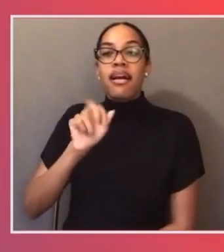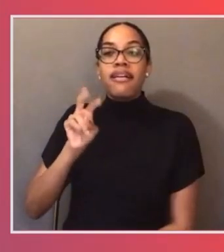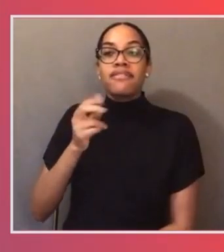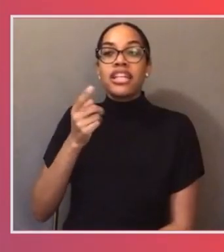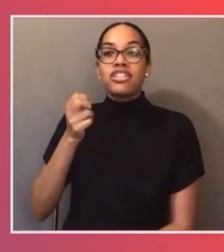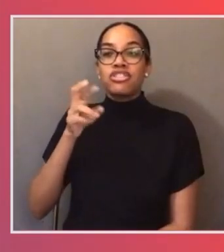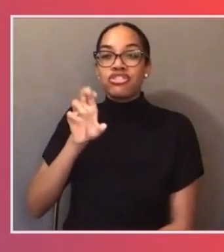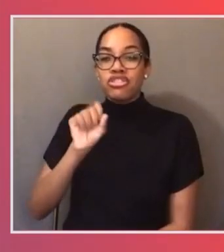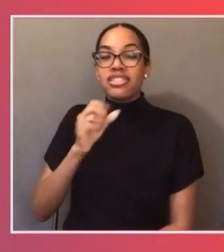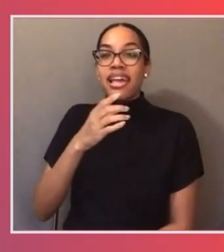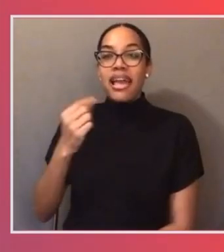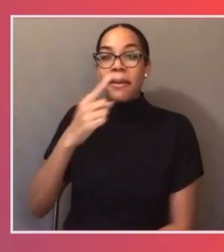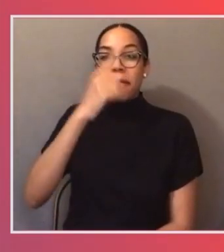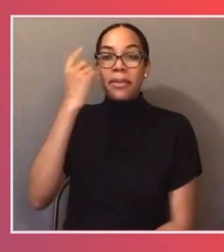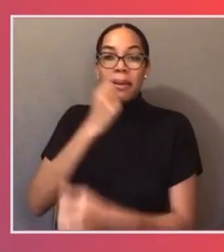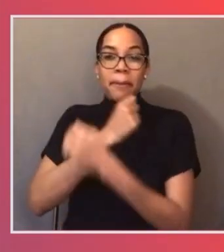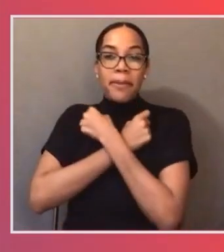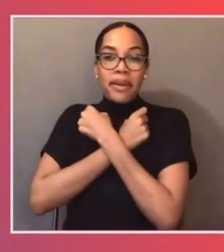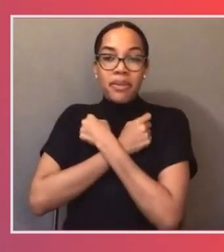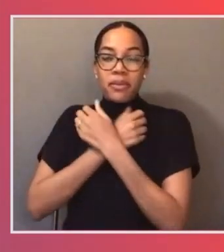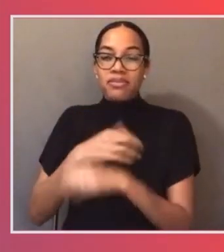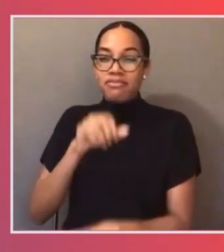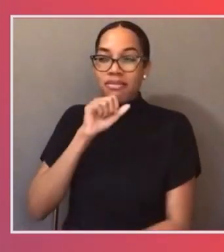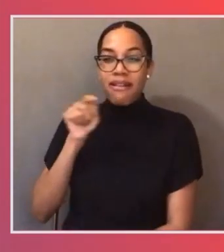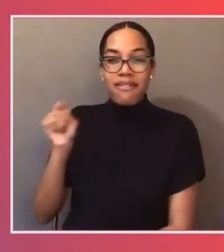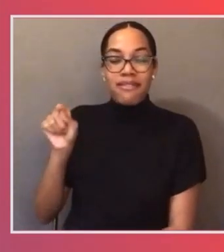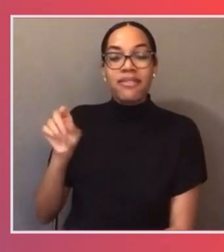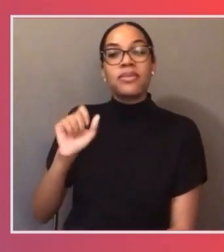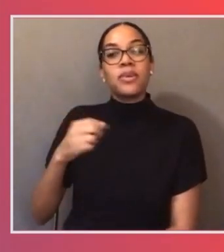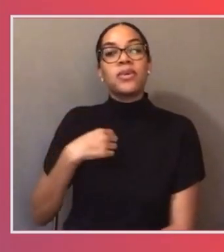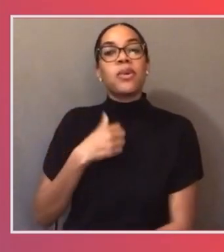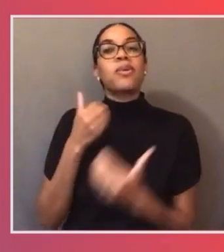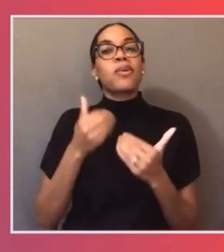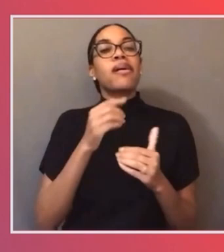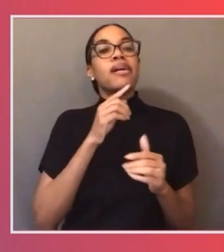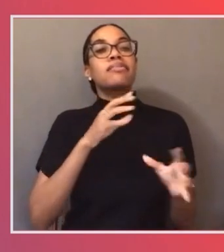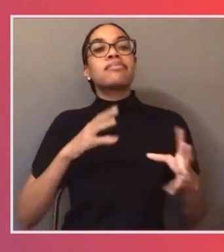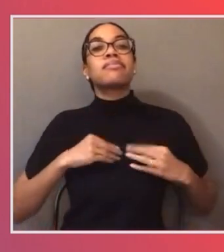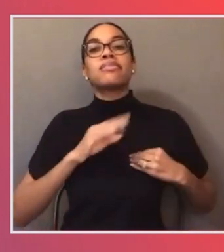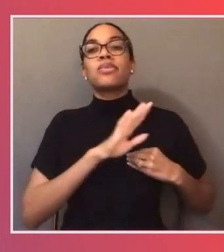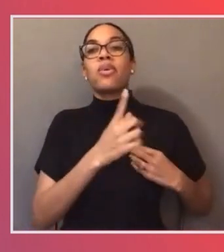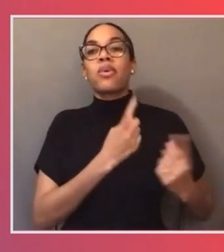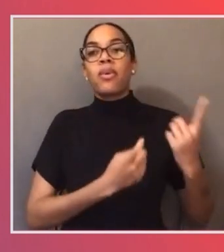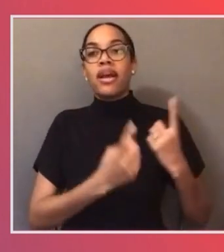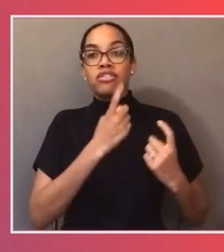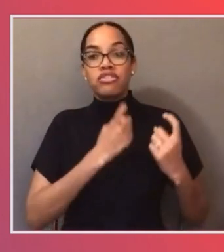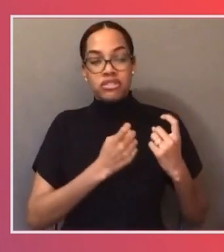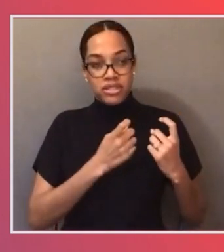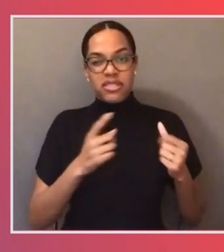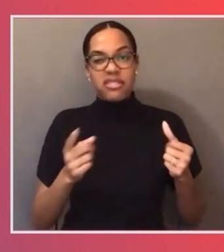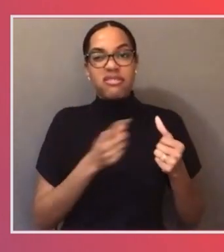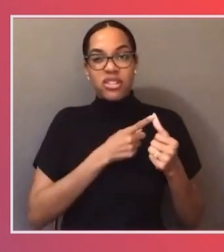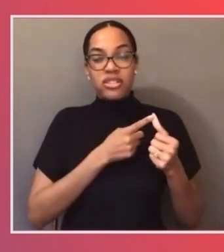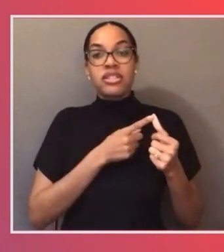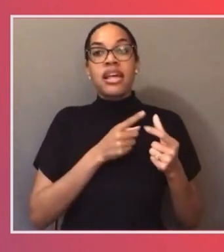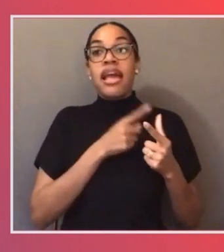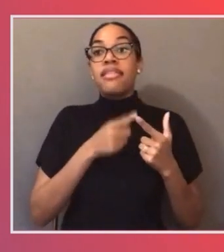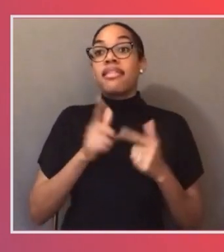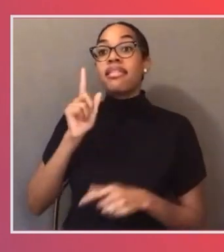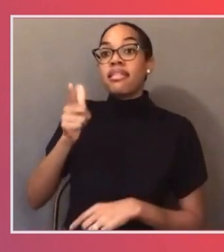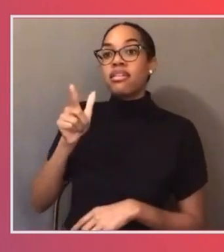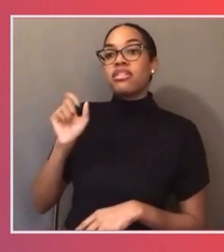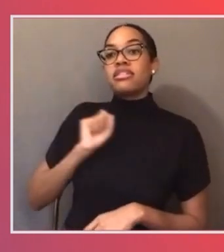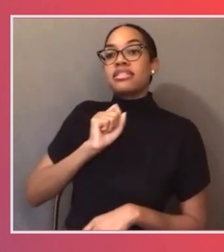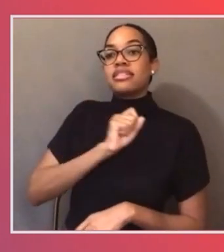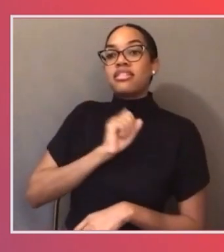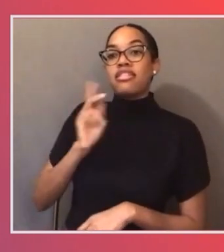answer some audience questions. And when Senator Harris joins later, we're going to hear about her favorite Marvel characters and movies, and we'll play some trivia